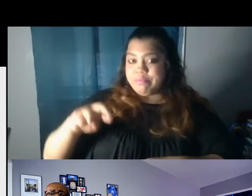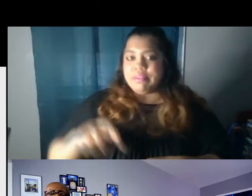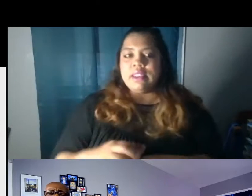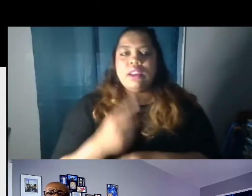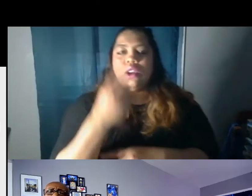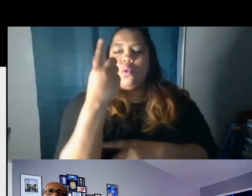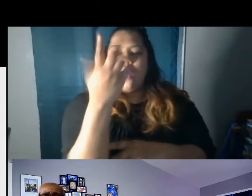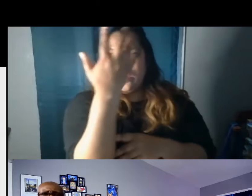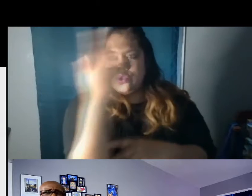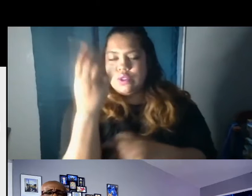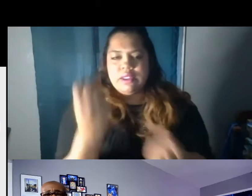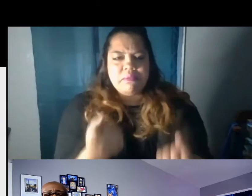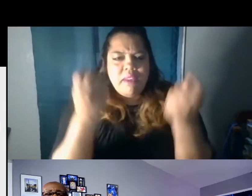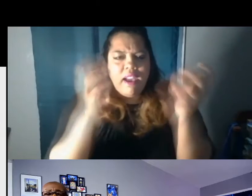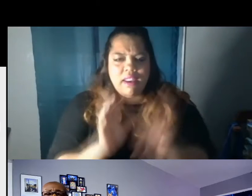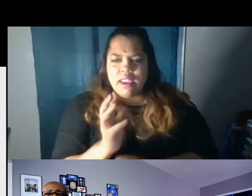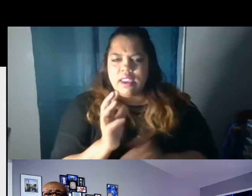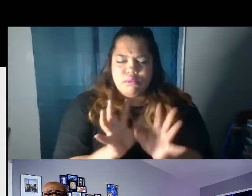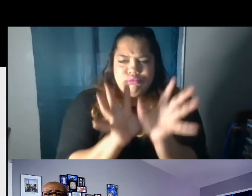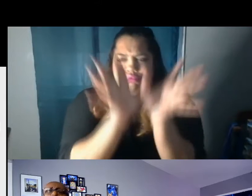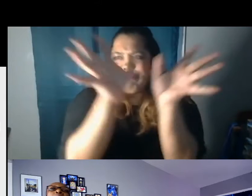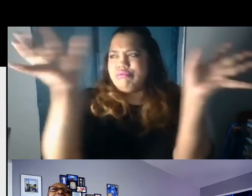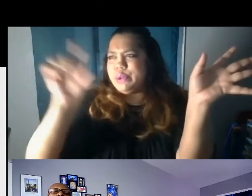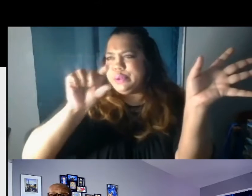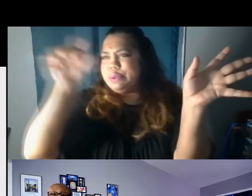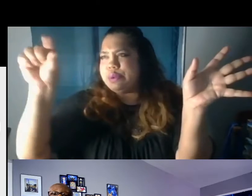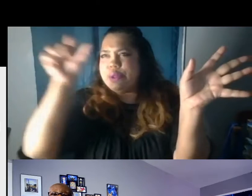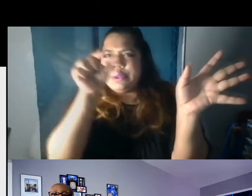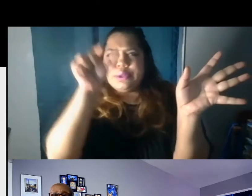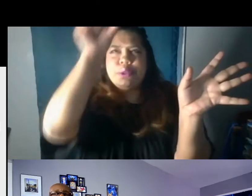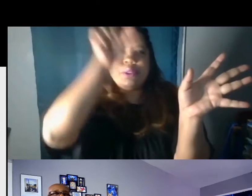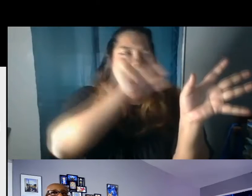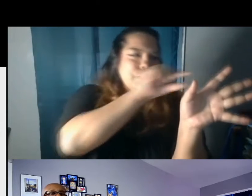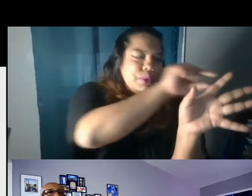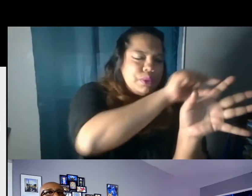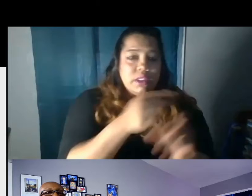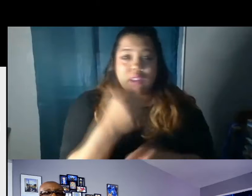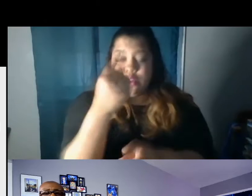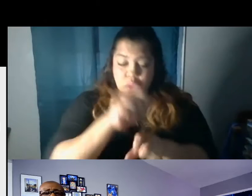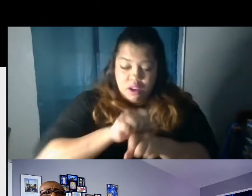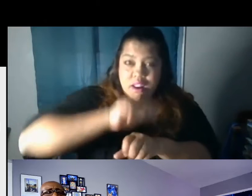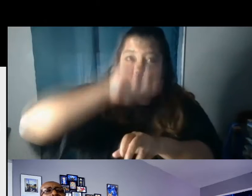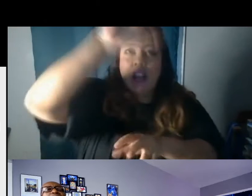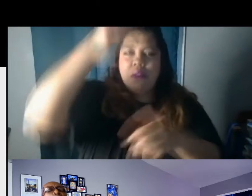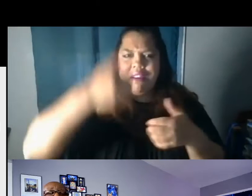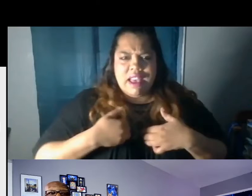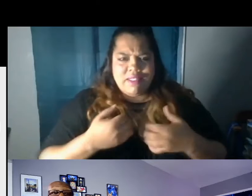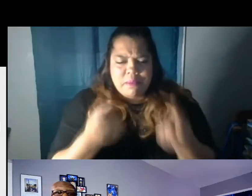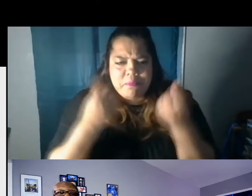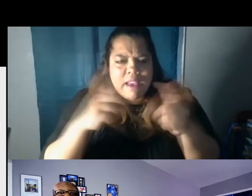One tree, many branches. One mountain, many paths.